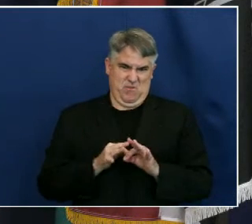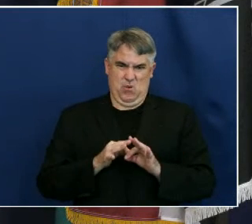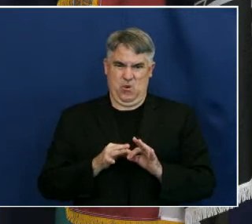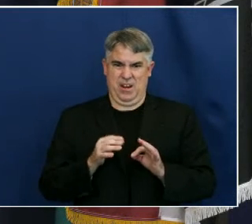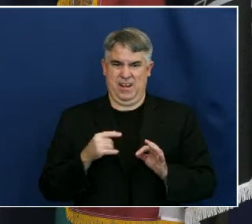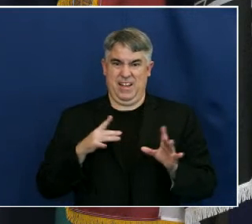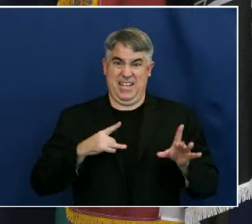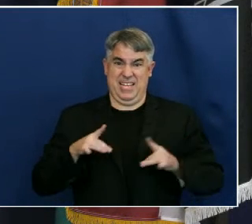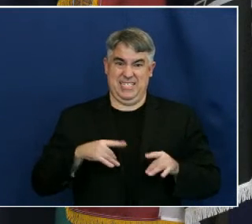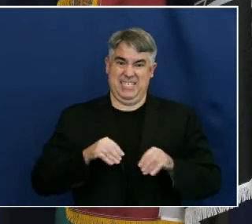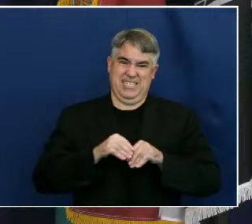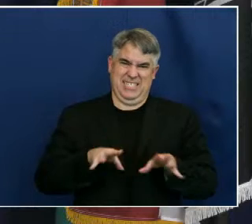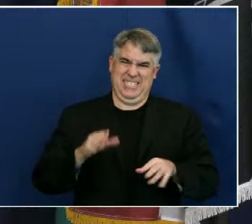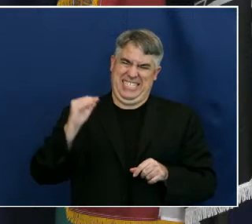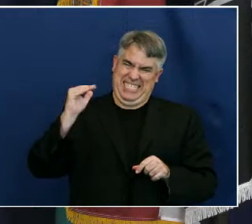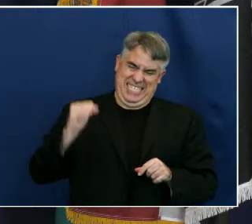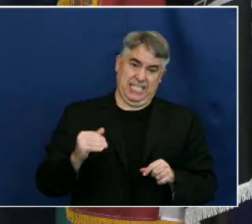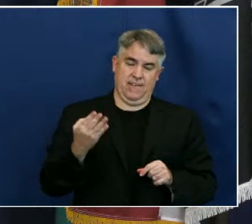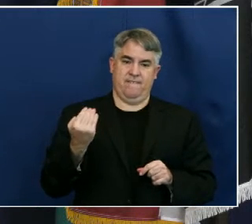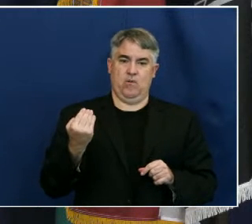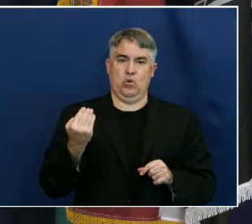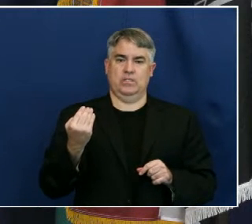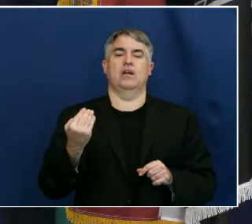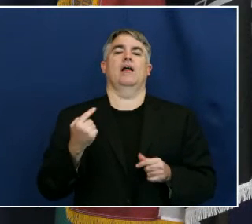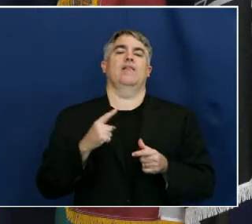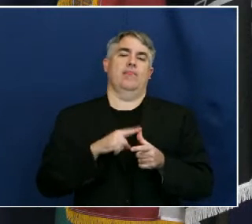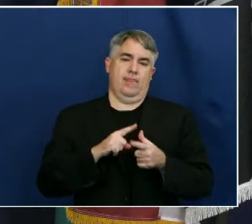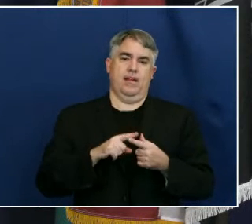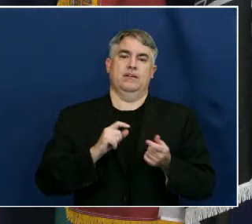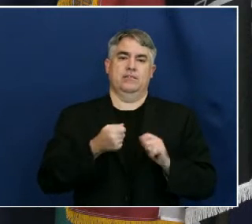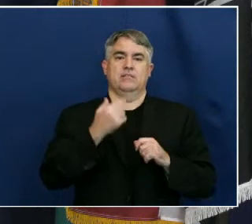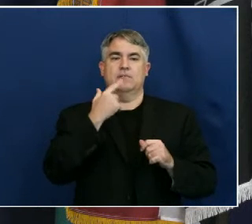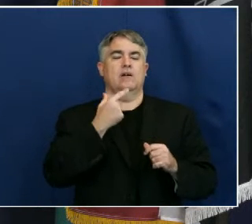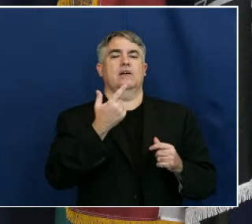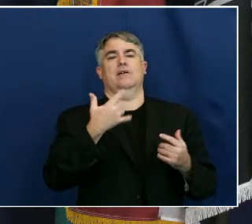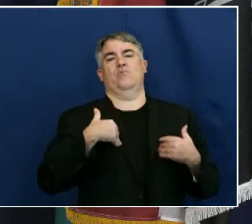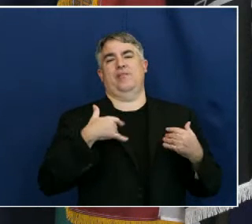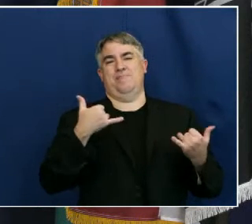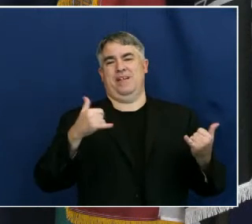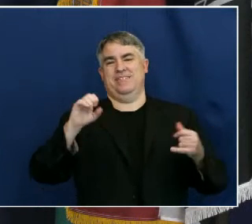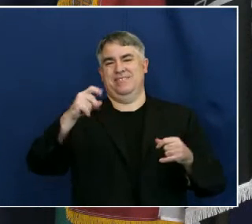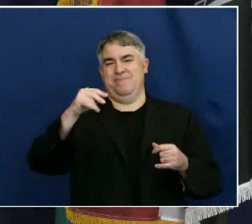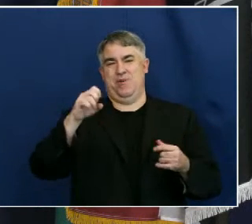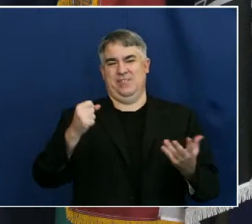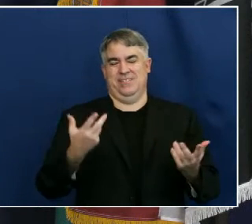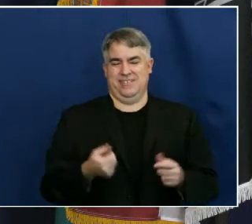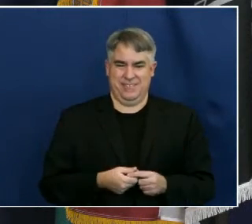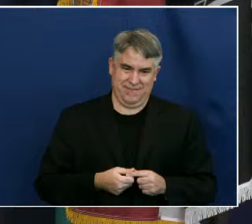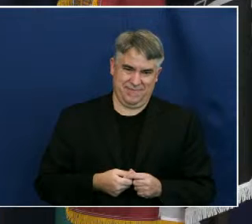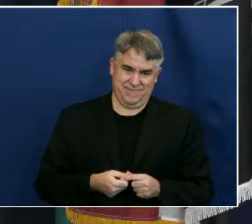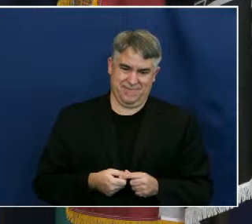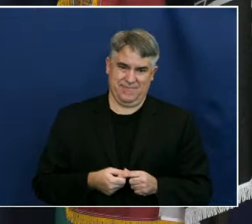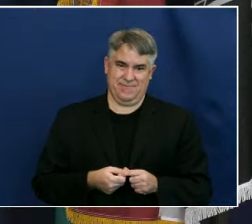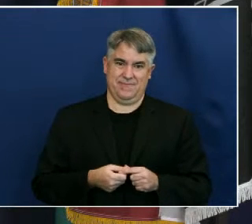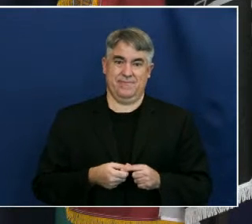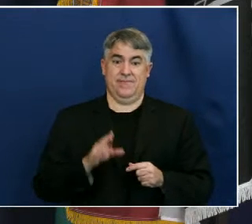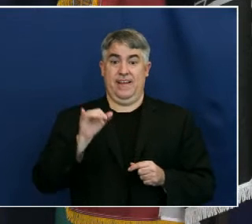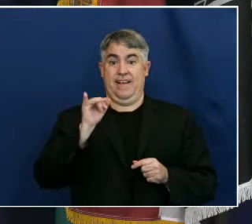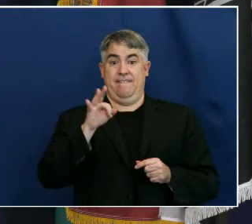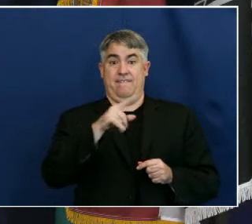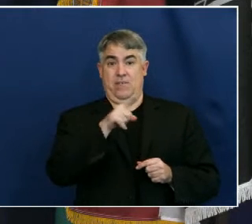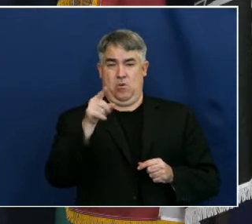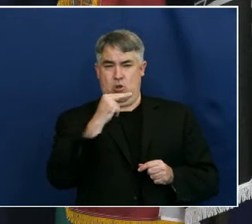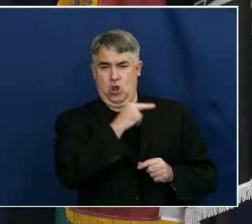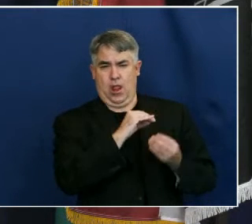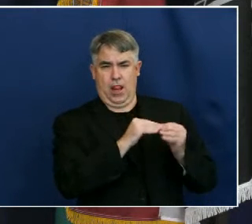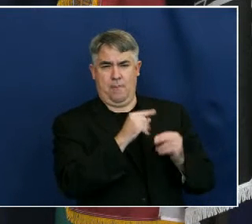sports can resume competitive play. We feel confident we'll be there next week. And if you look at the trajectory of where we're headed, you can